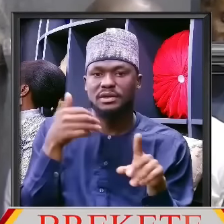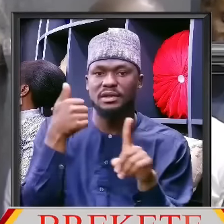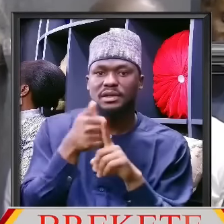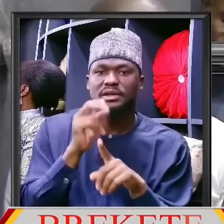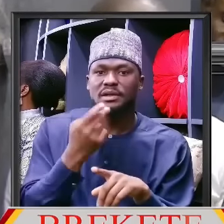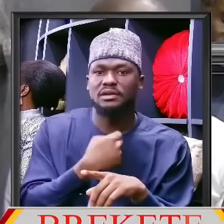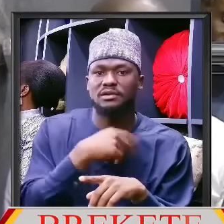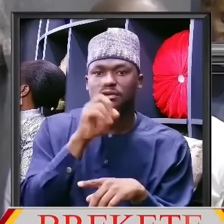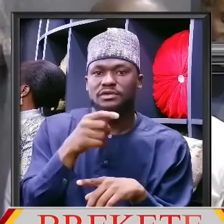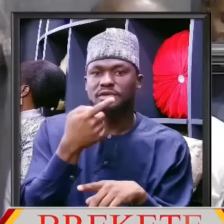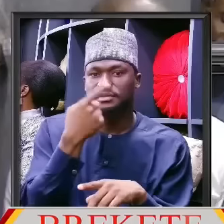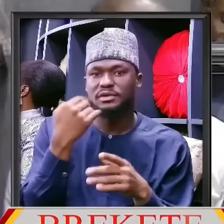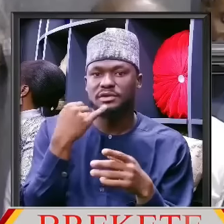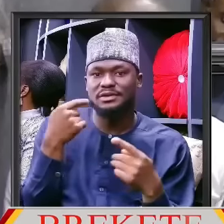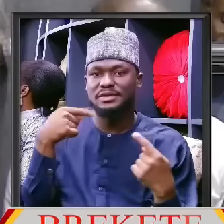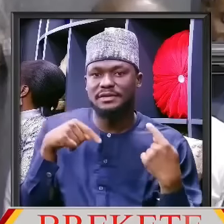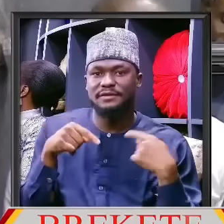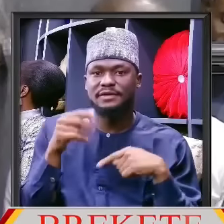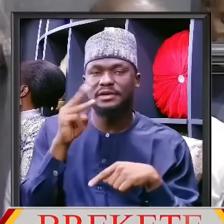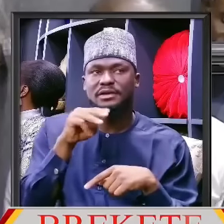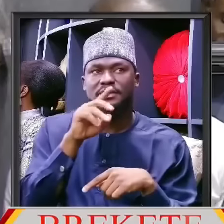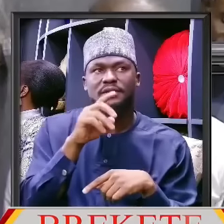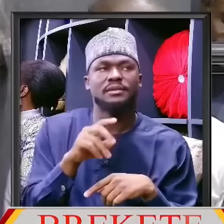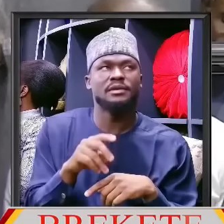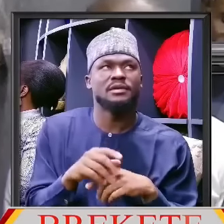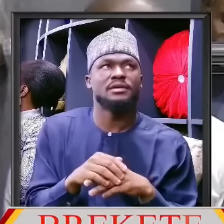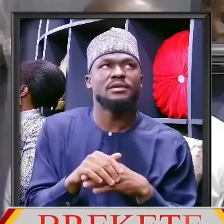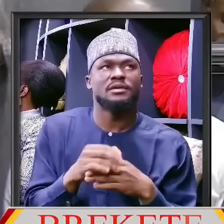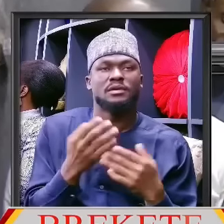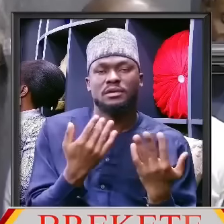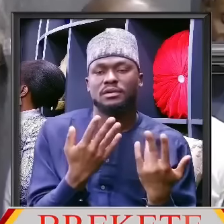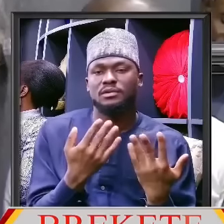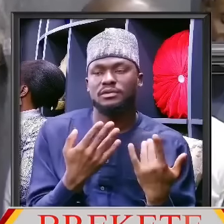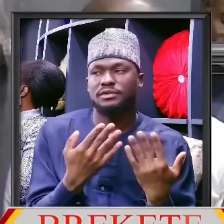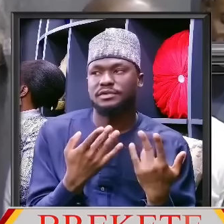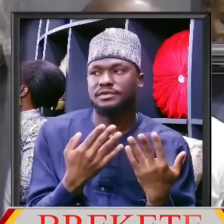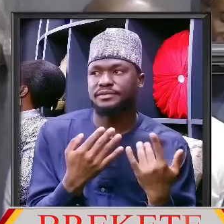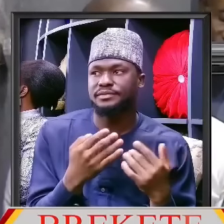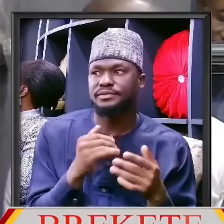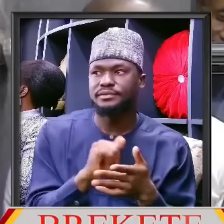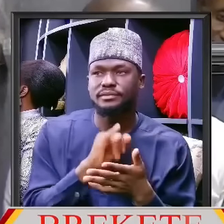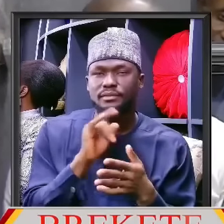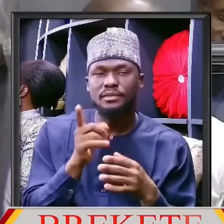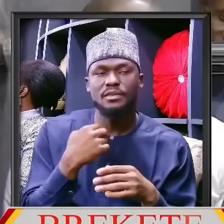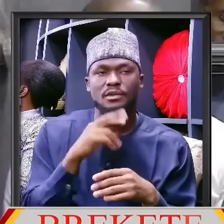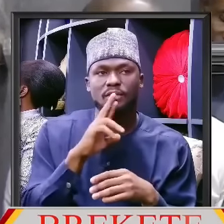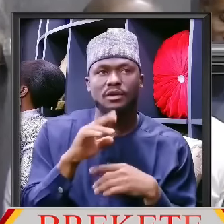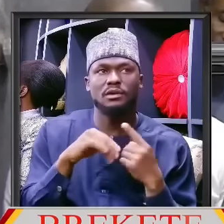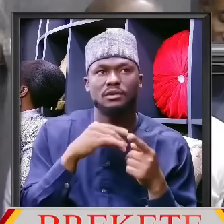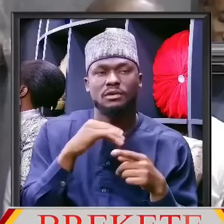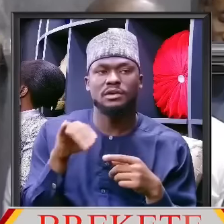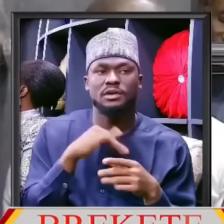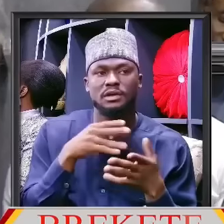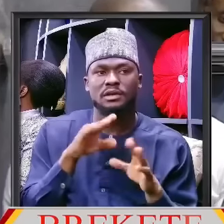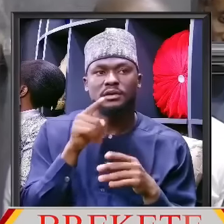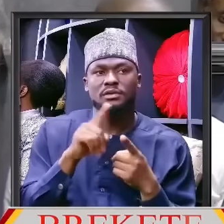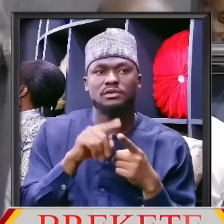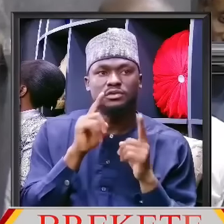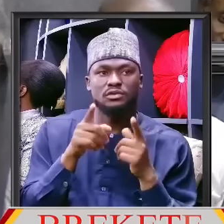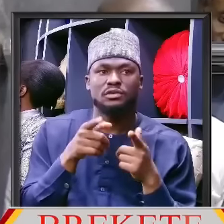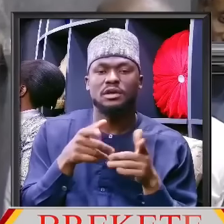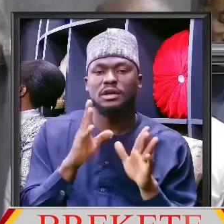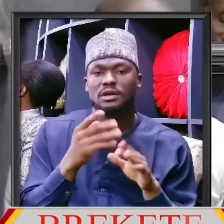why did they attack us? Because it depend them. Doesn't work with management. Hold on now. Now where will they go? I allow you to talk.